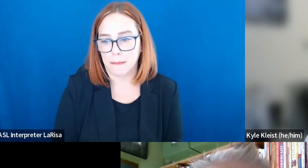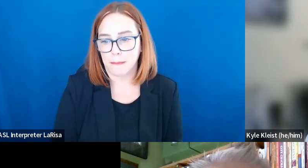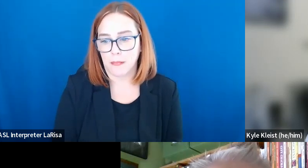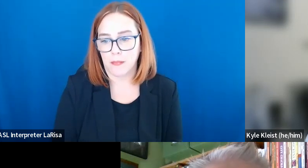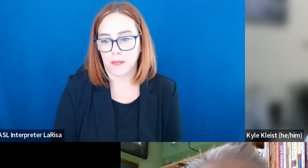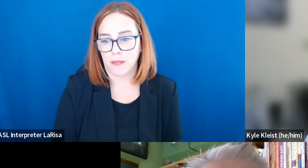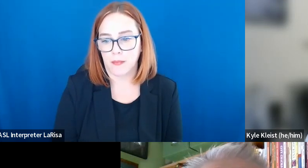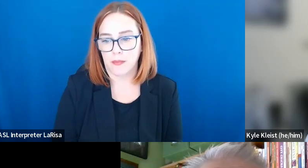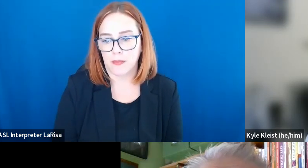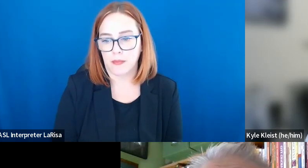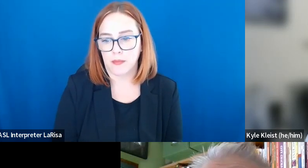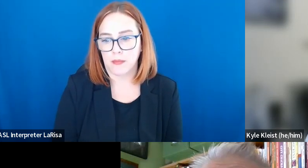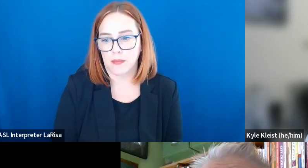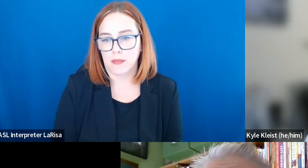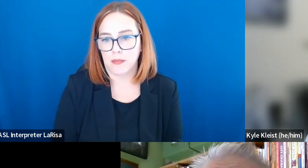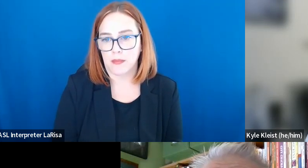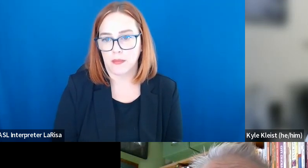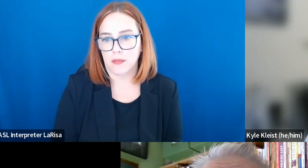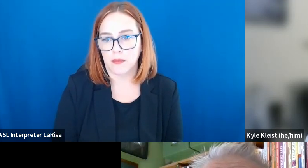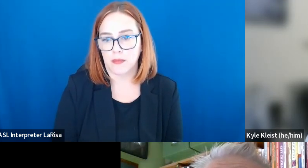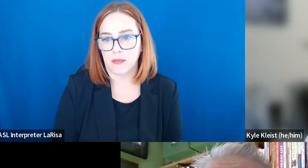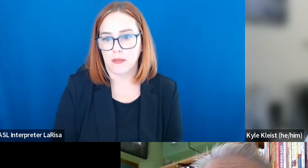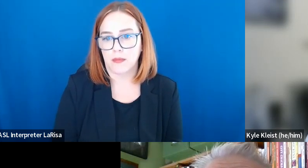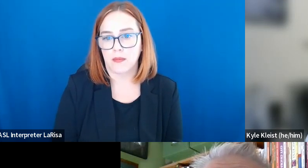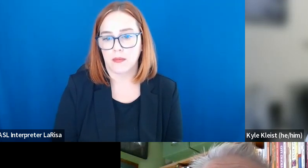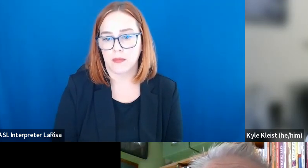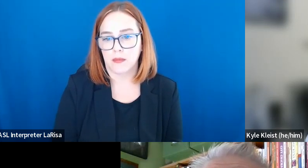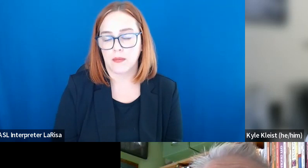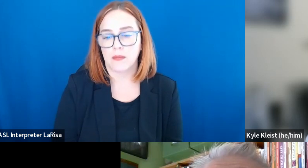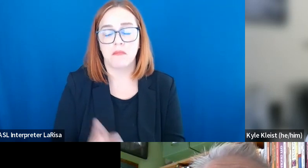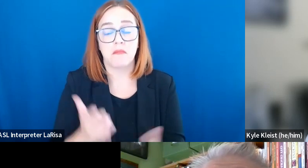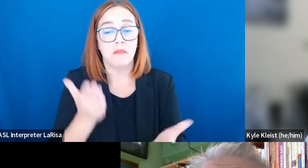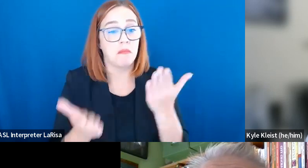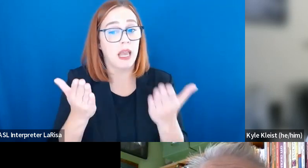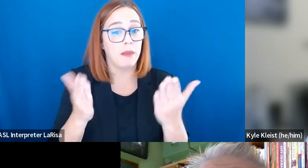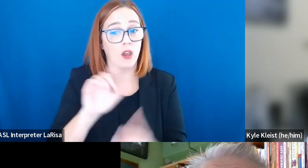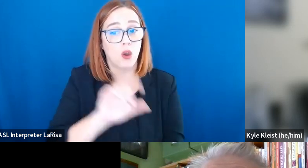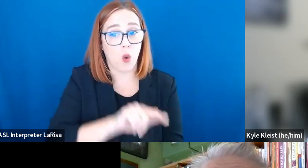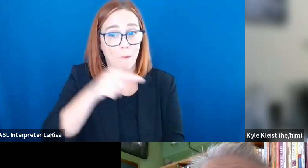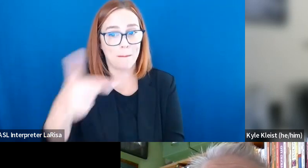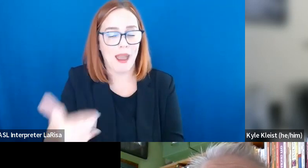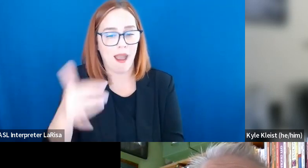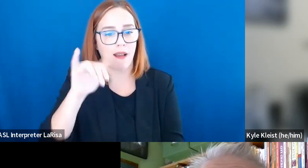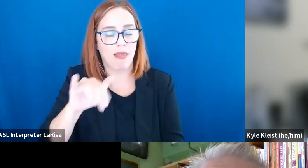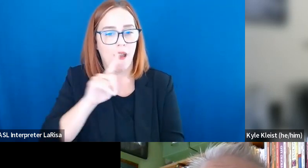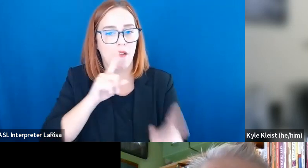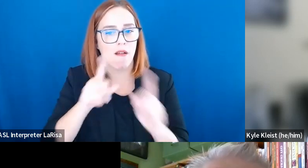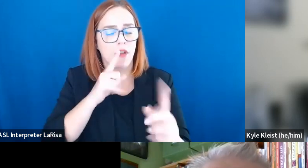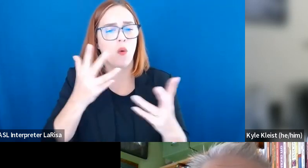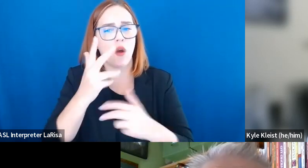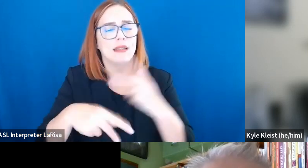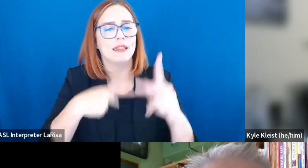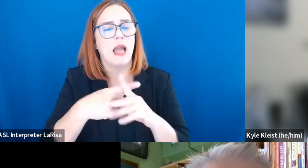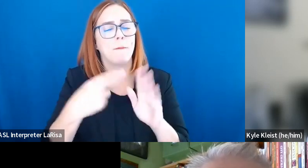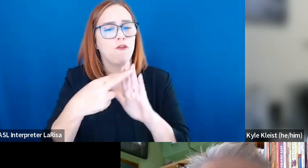Yes, maybe go along with our conversation back to, what sort of guidelines do we use when facilitating groups? Yes. How